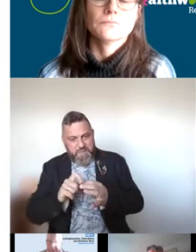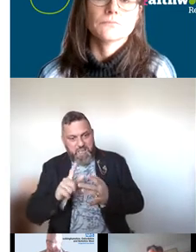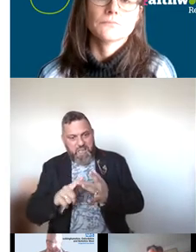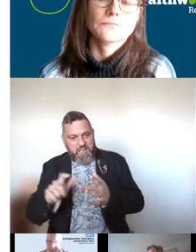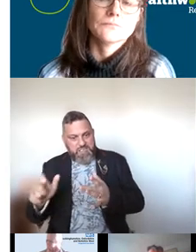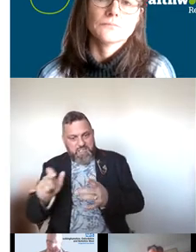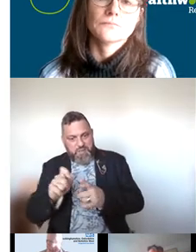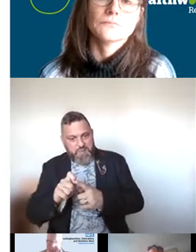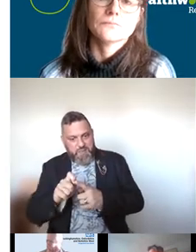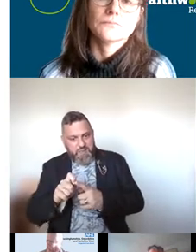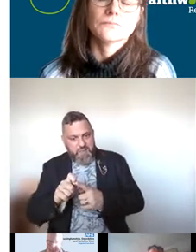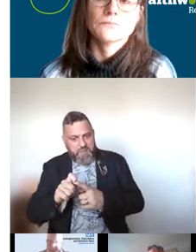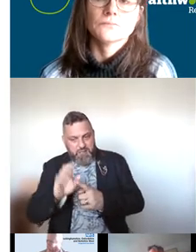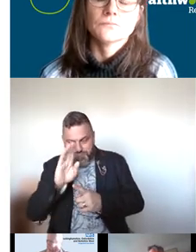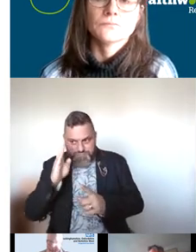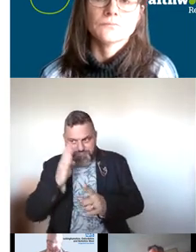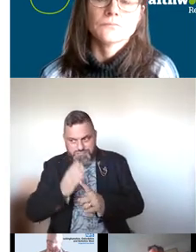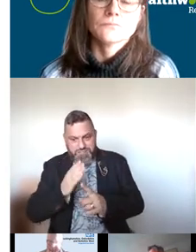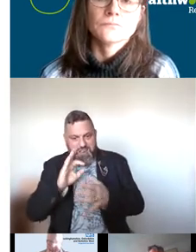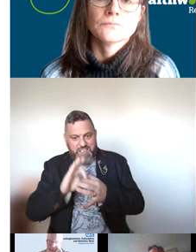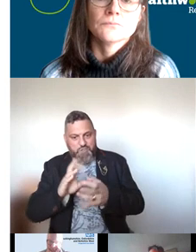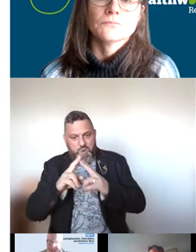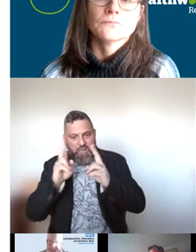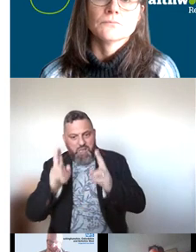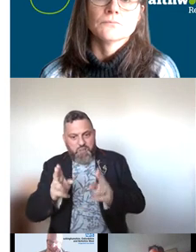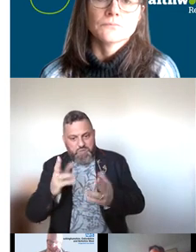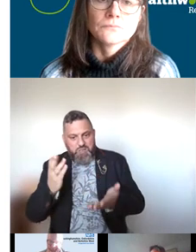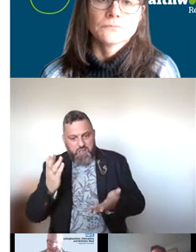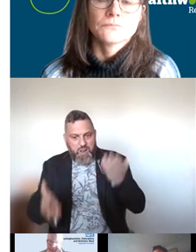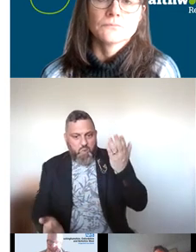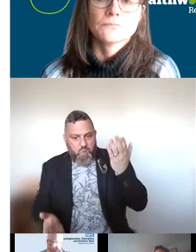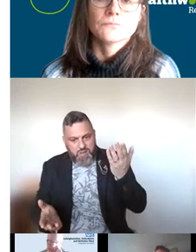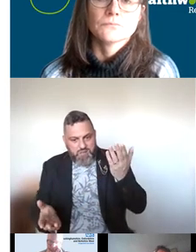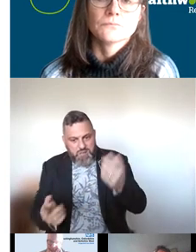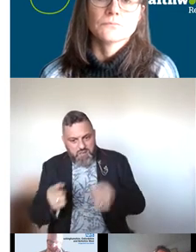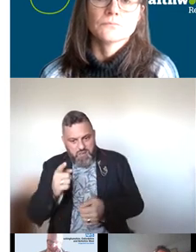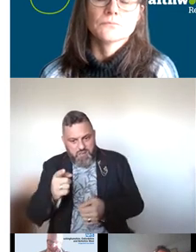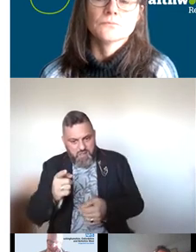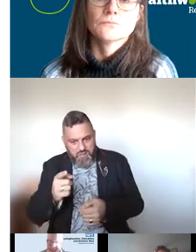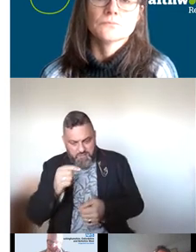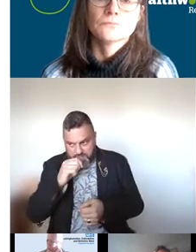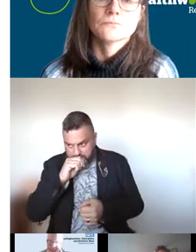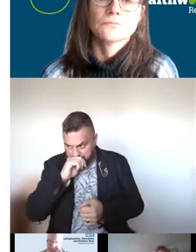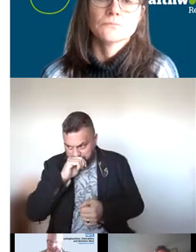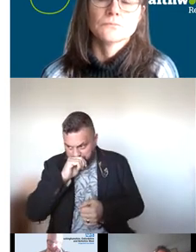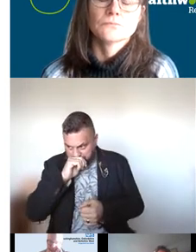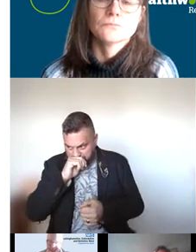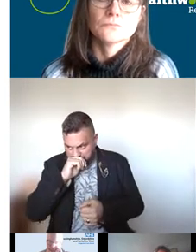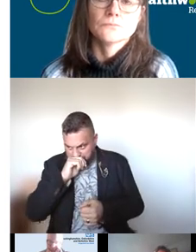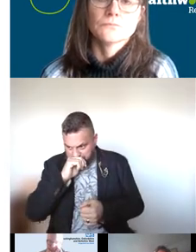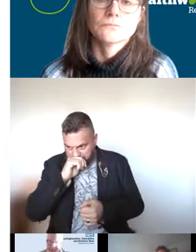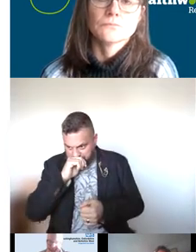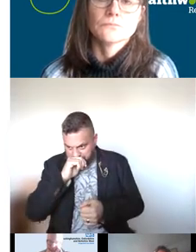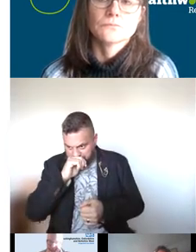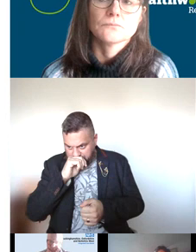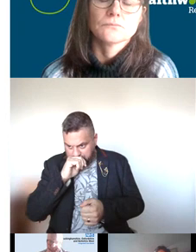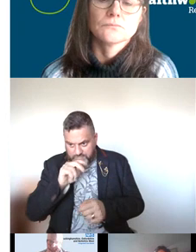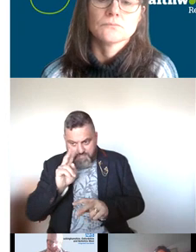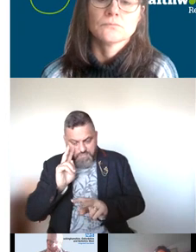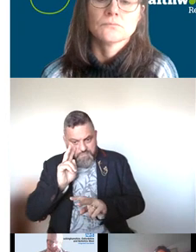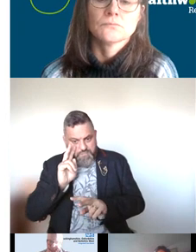this razor-sharp focus on tackling health inequalities. And that's happening in several ways. It's looking at the drivers,